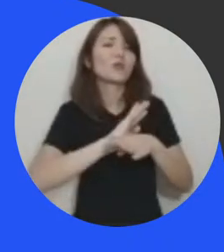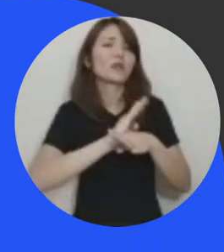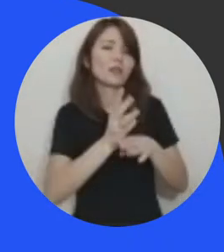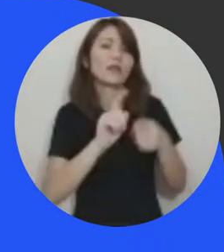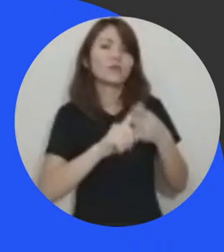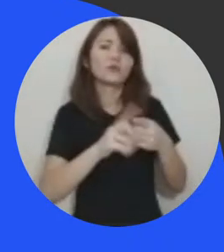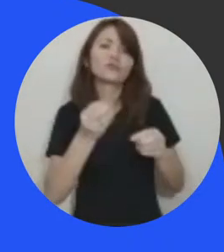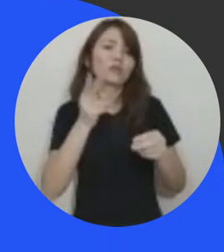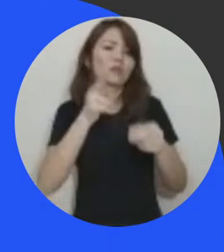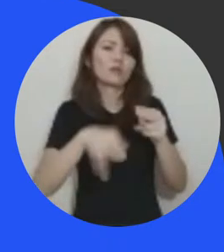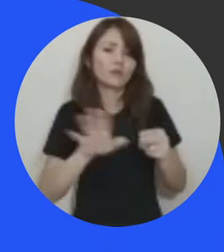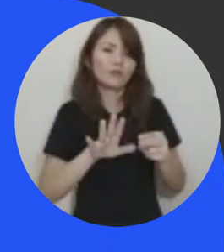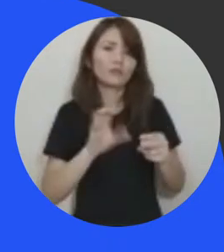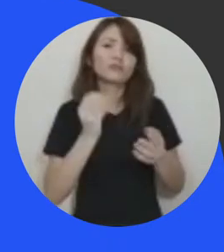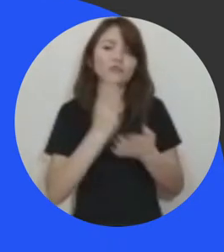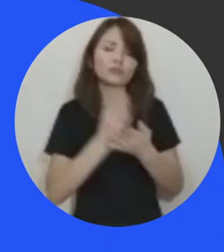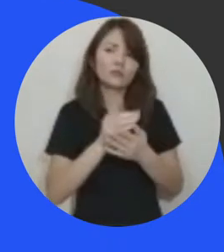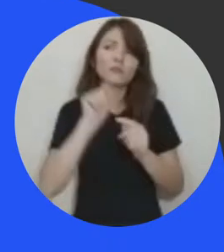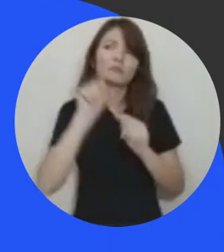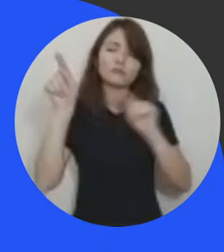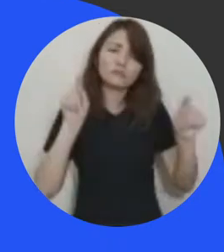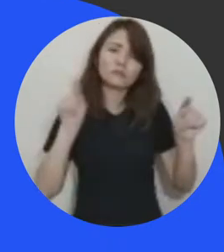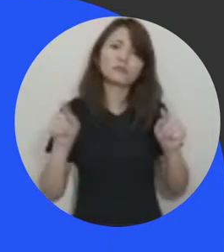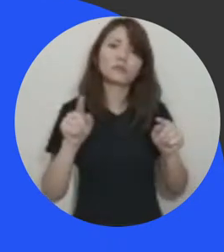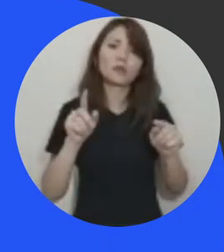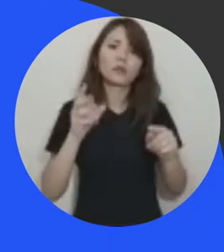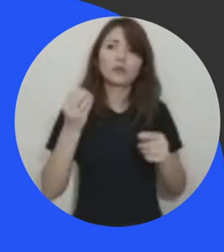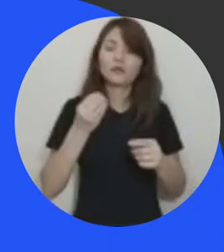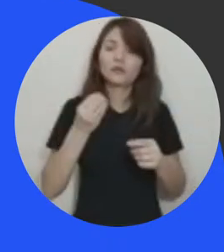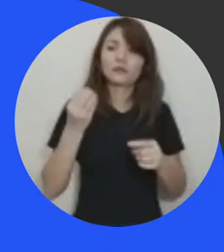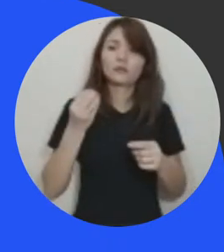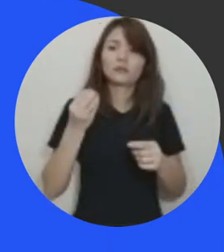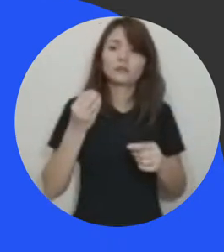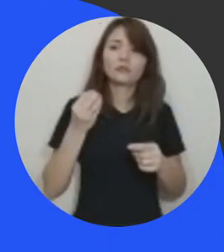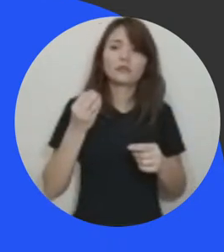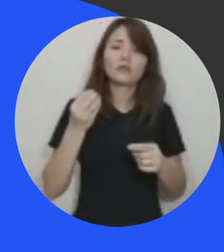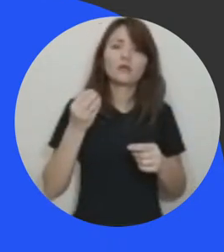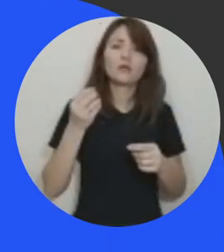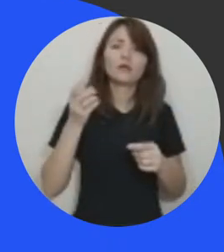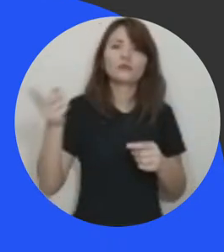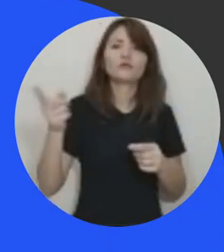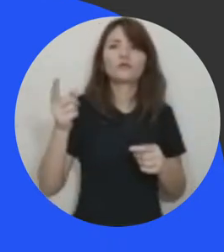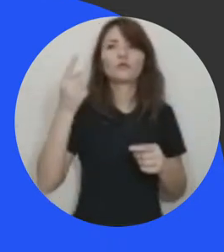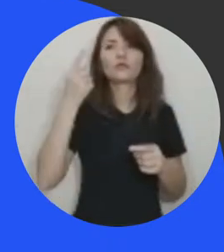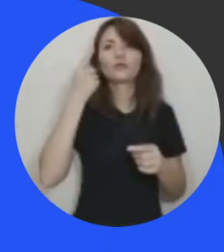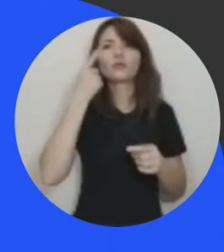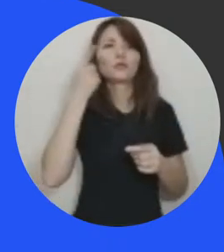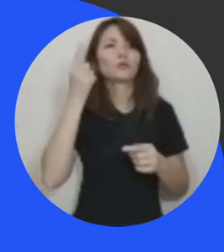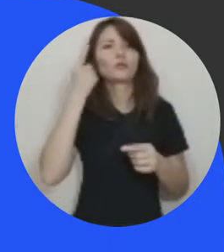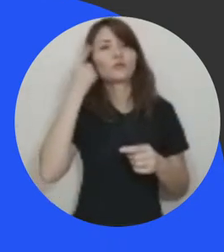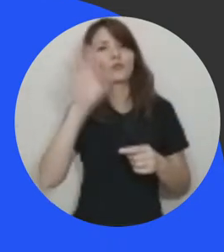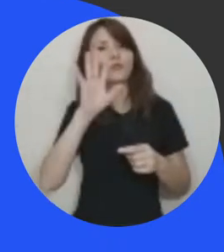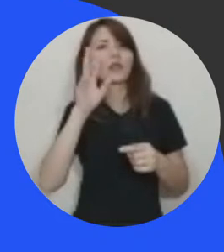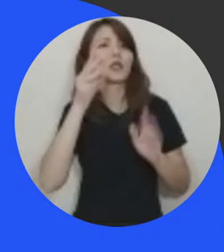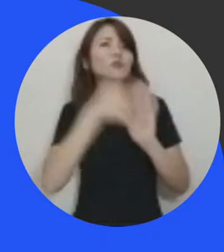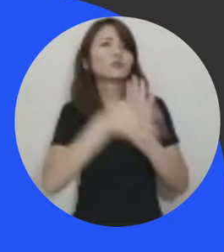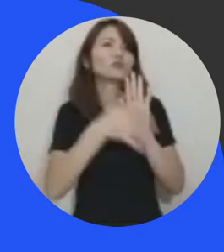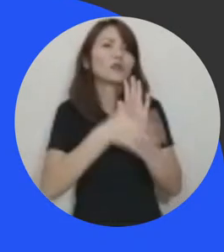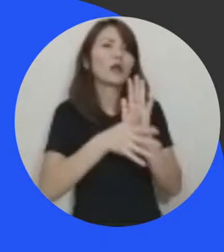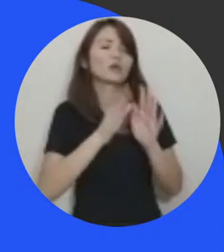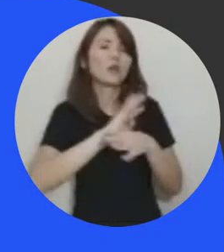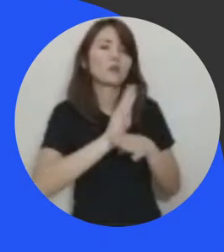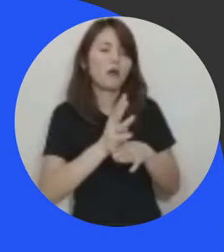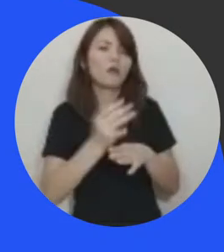started and there was no intention to use genomics to investigate it. But now genomics is becoming one of the